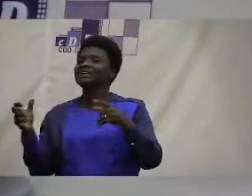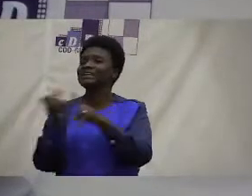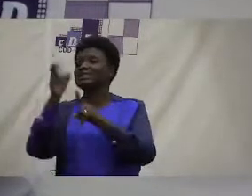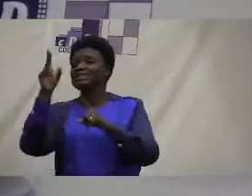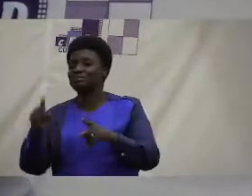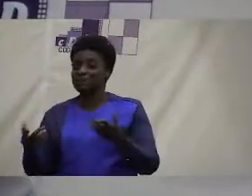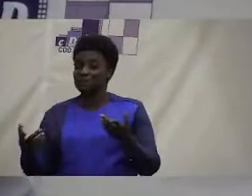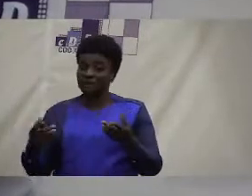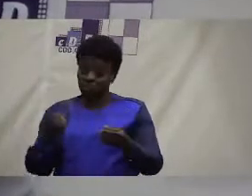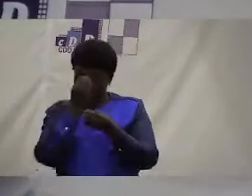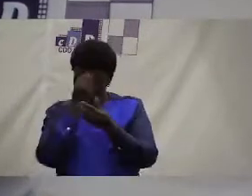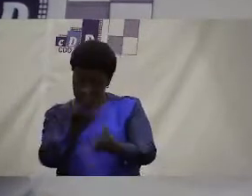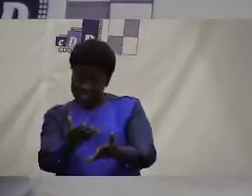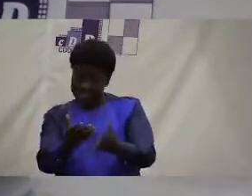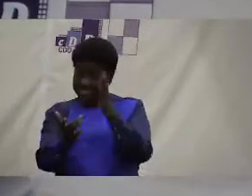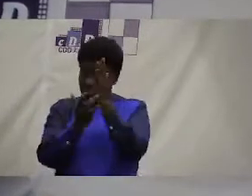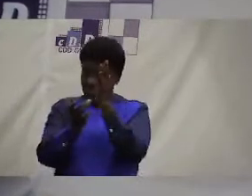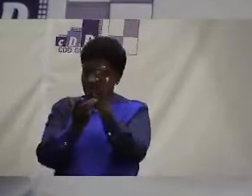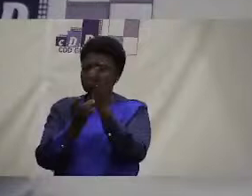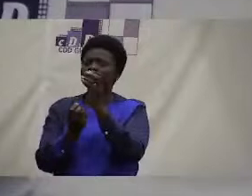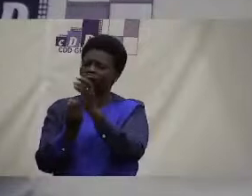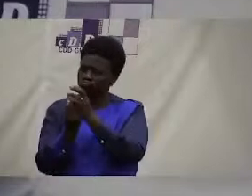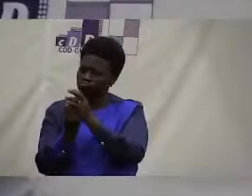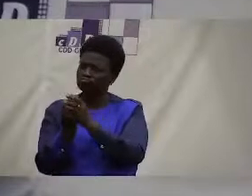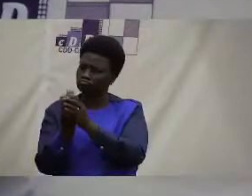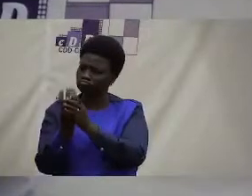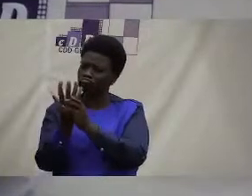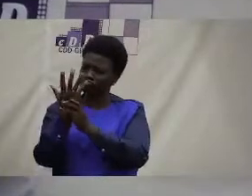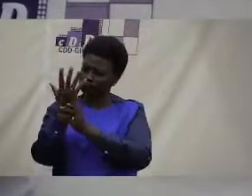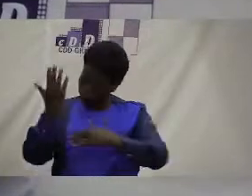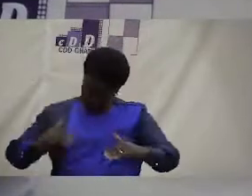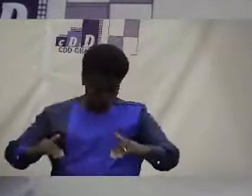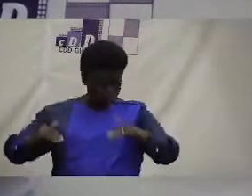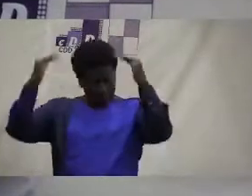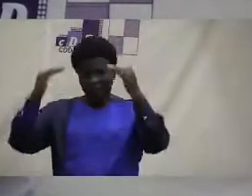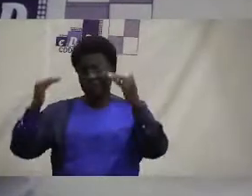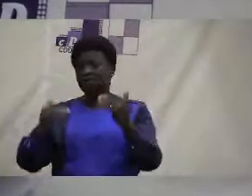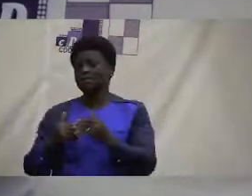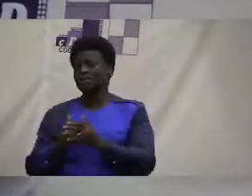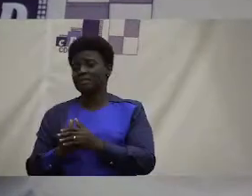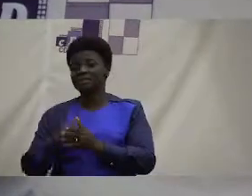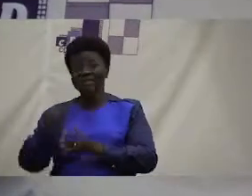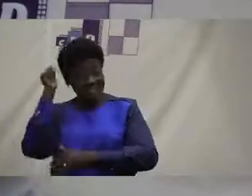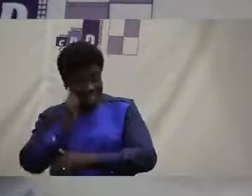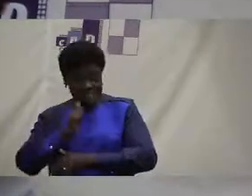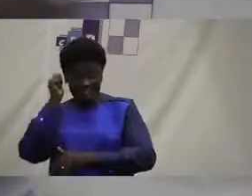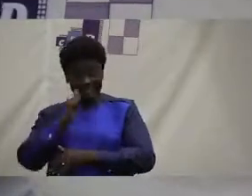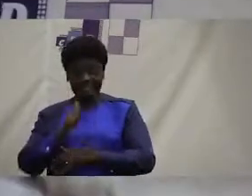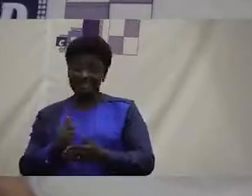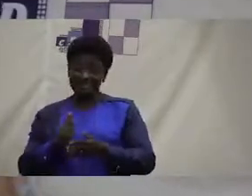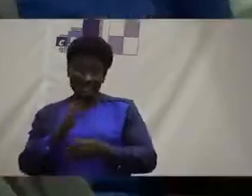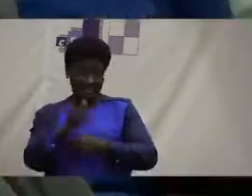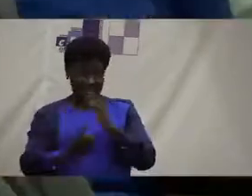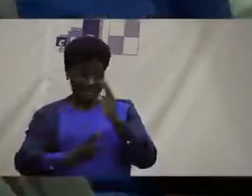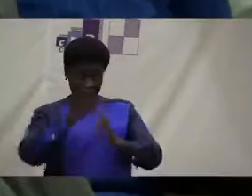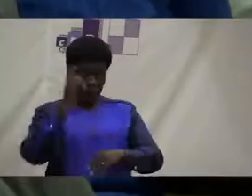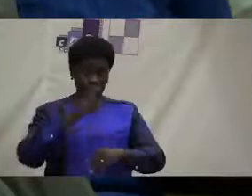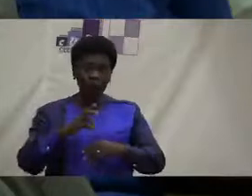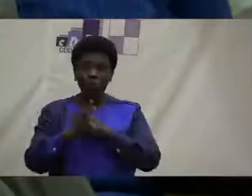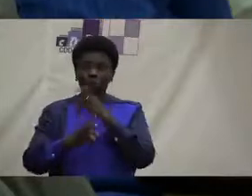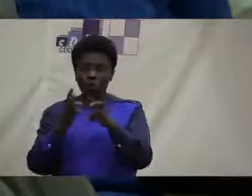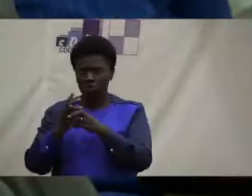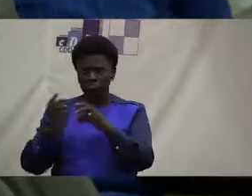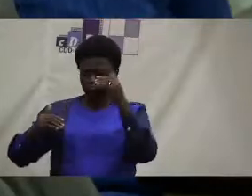Information technology is growing on a daily basis. The developed worlds are like this. We are still just